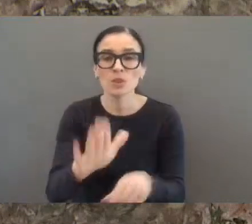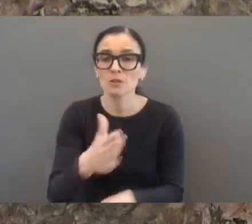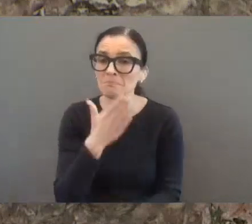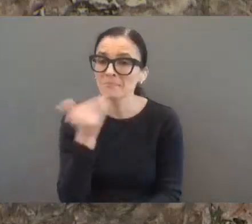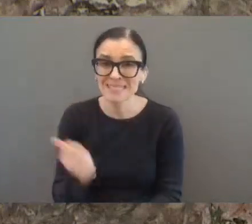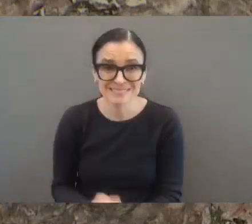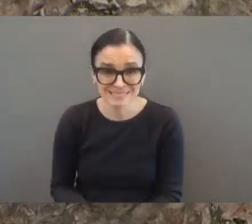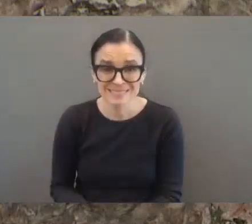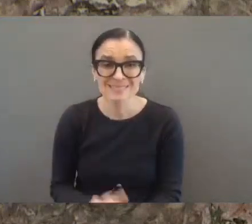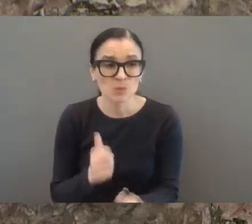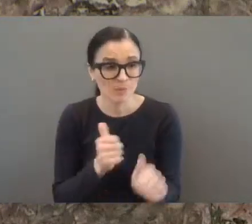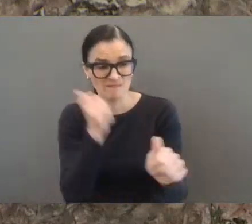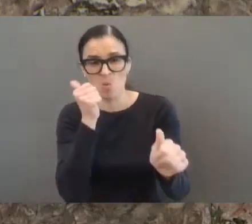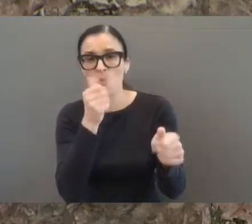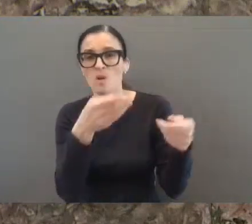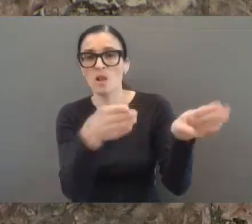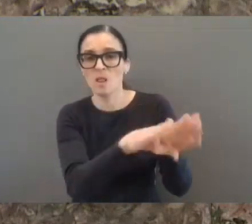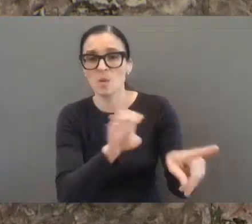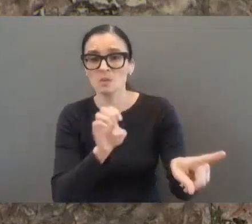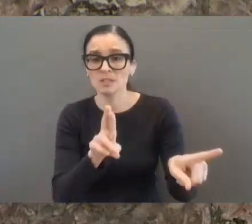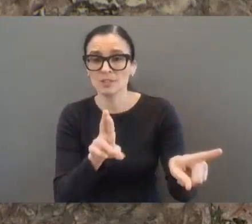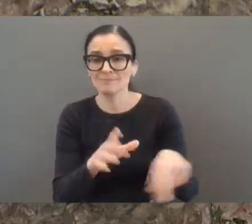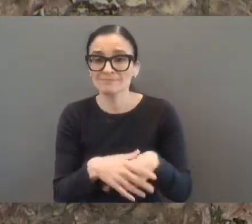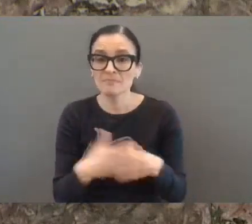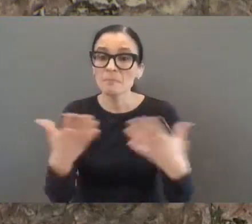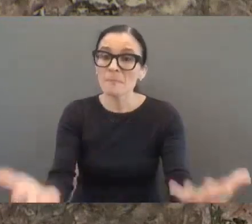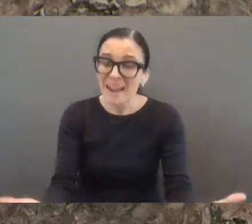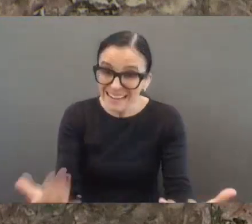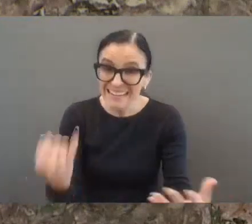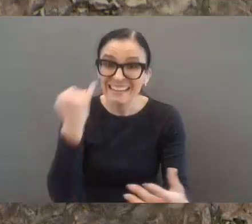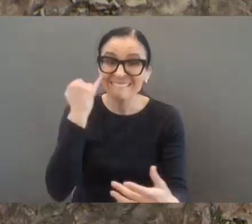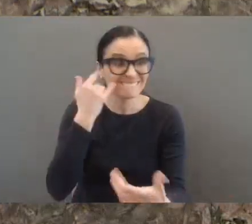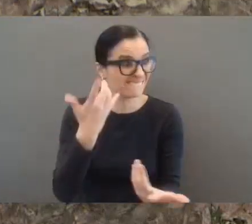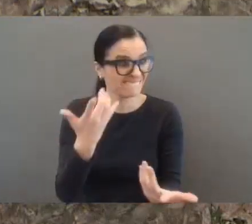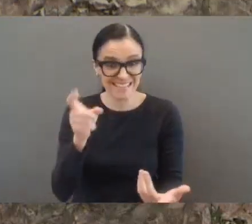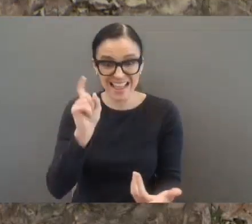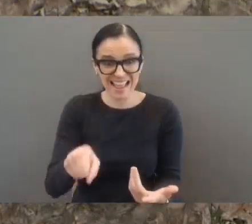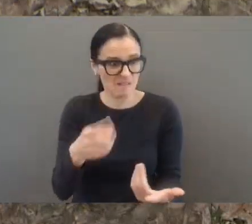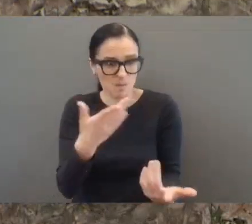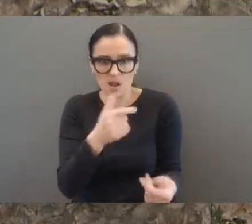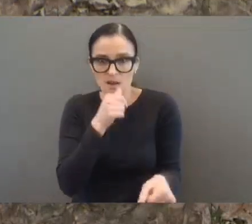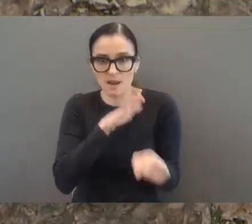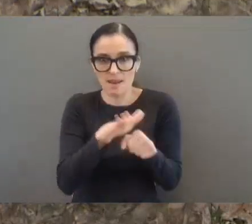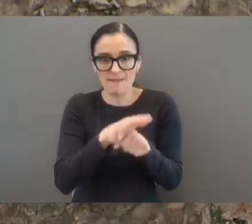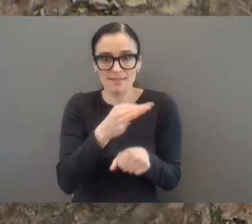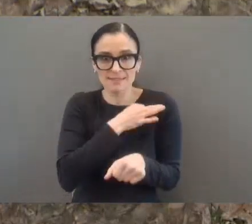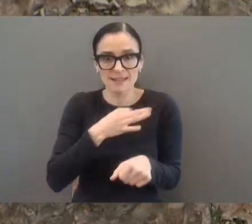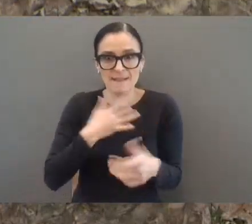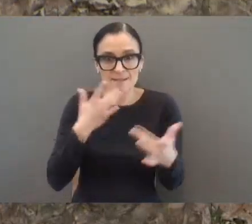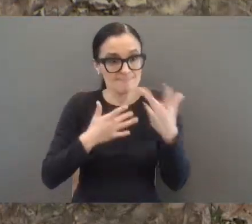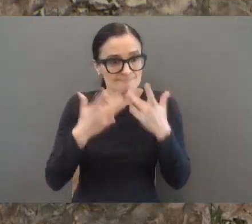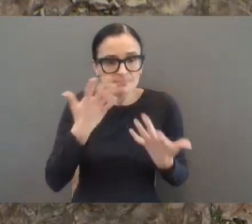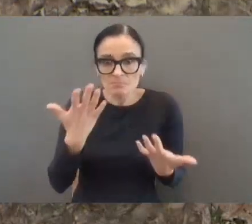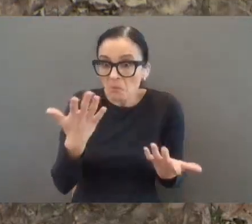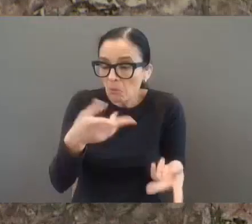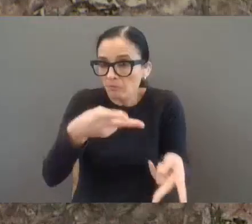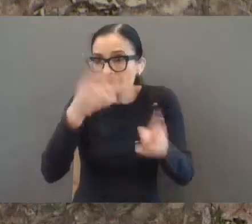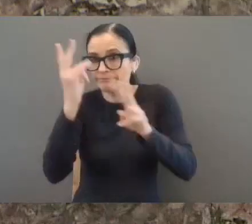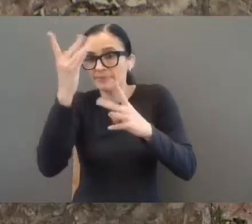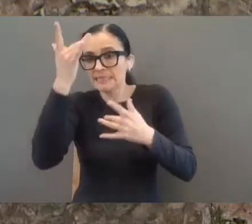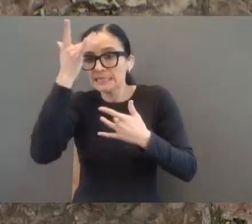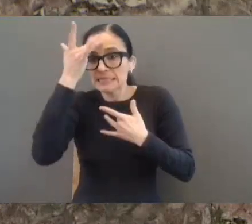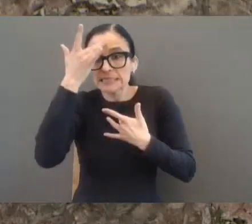happen, because of staffing shortages, Mr. Speaker, because of illnesses, because of the